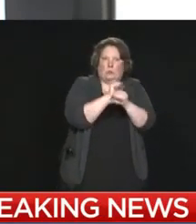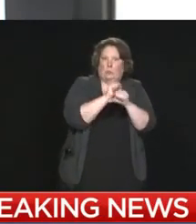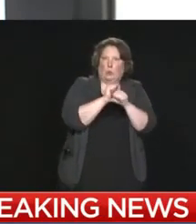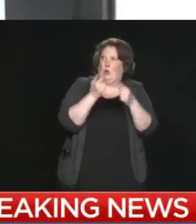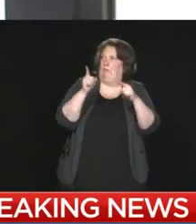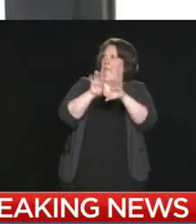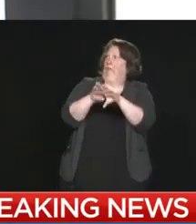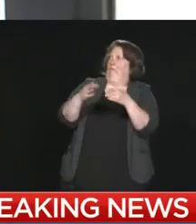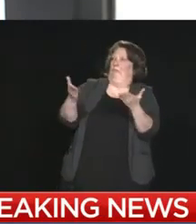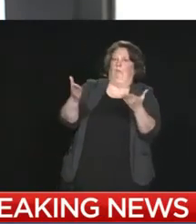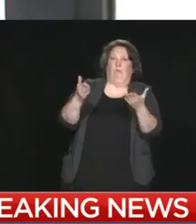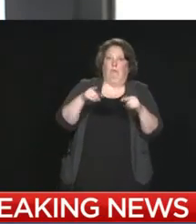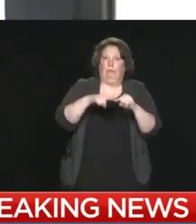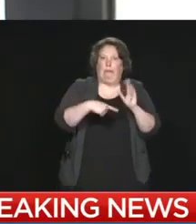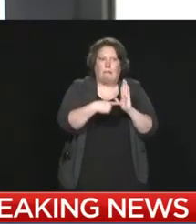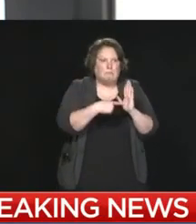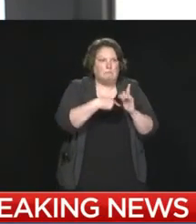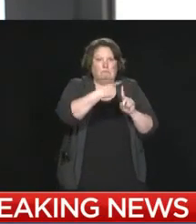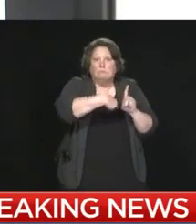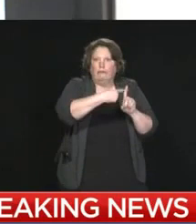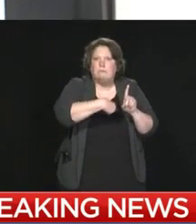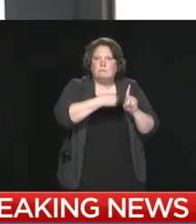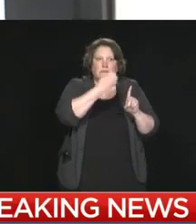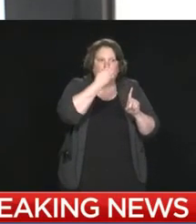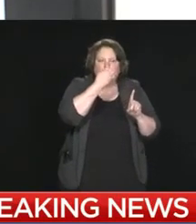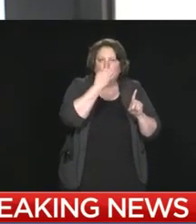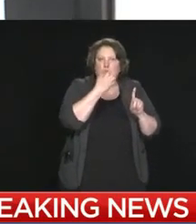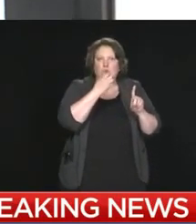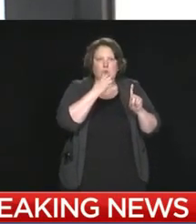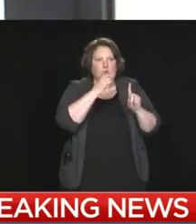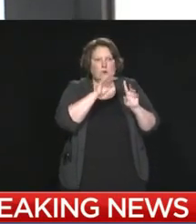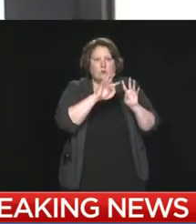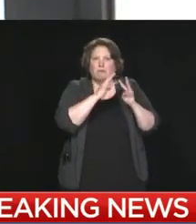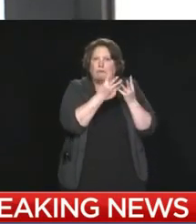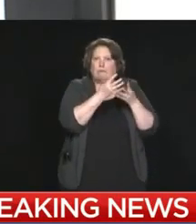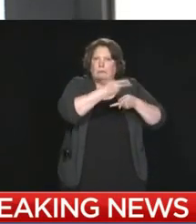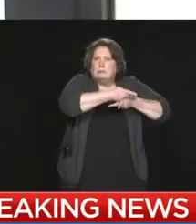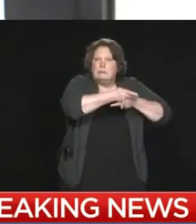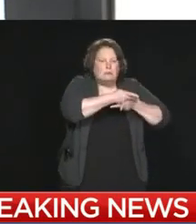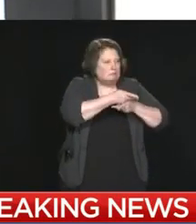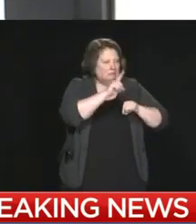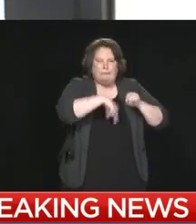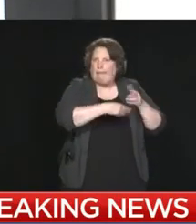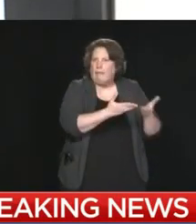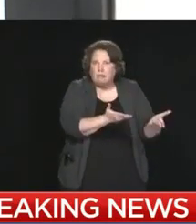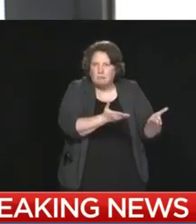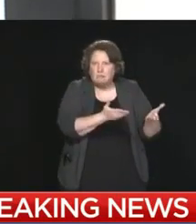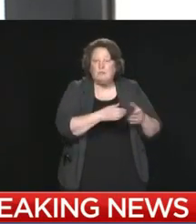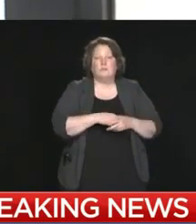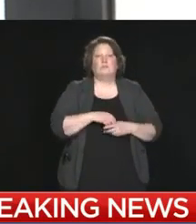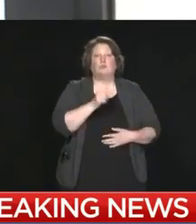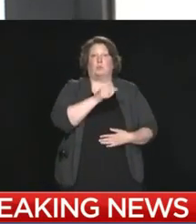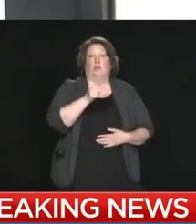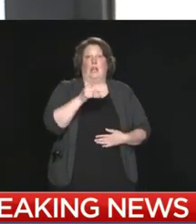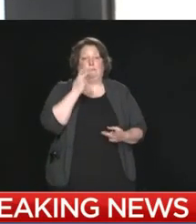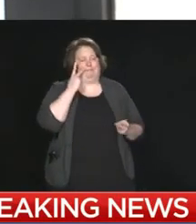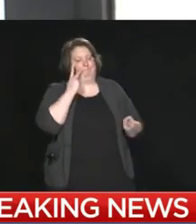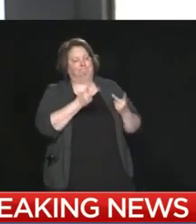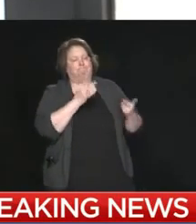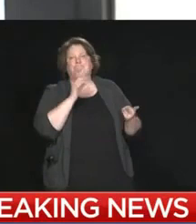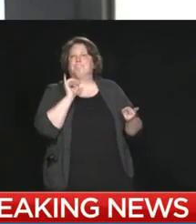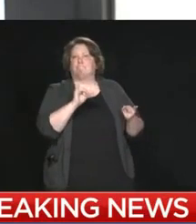their rent or to take care of their families. And as a government, we